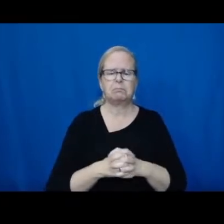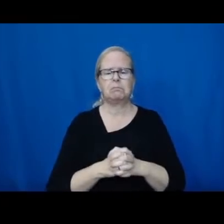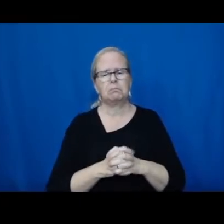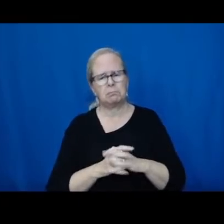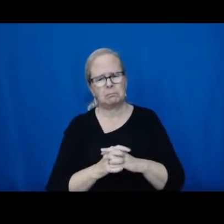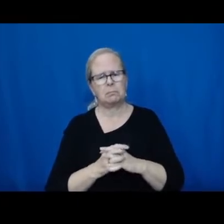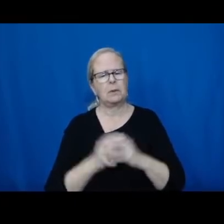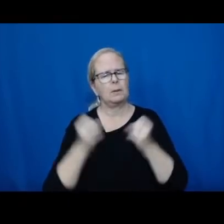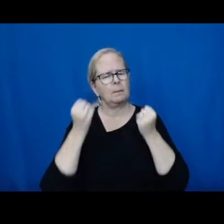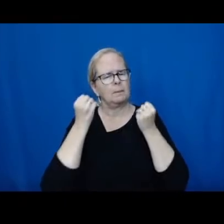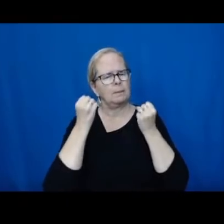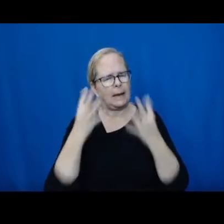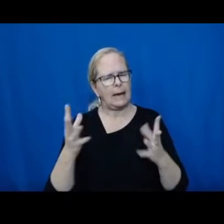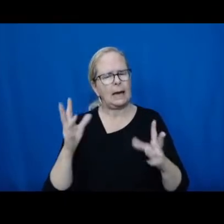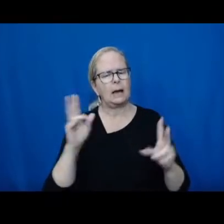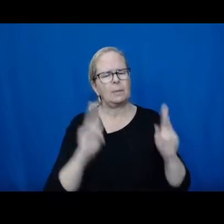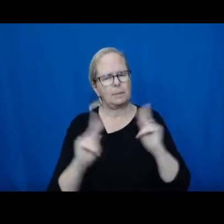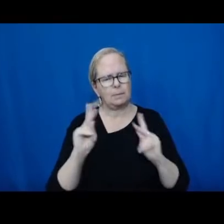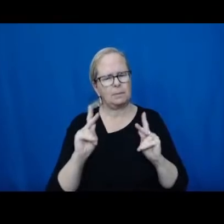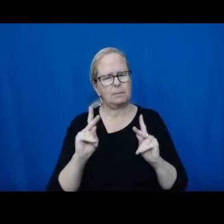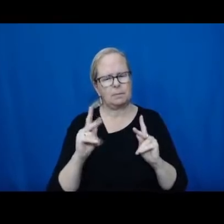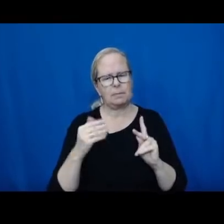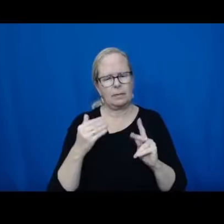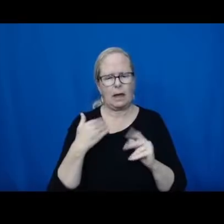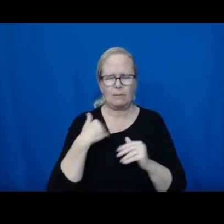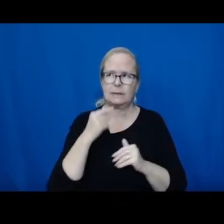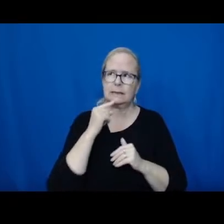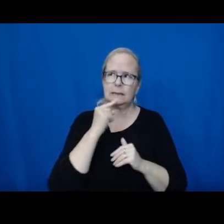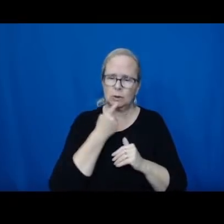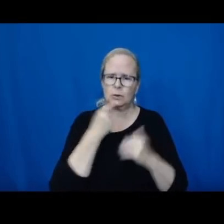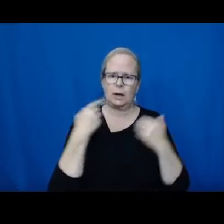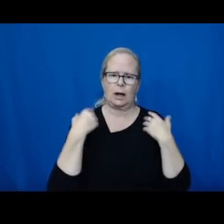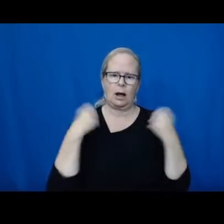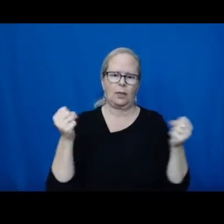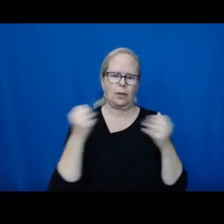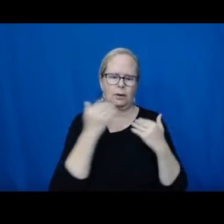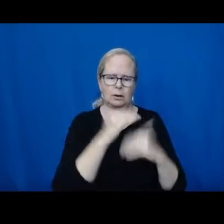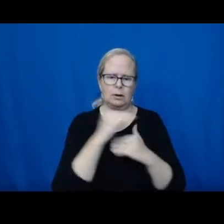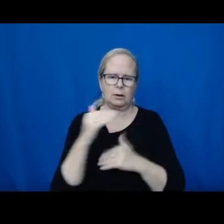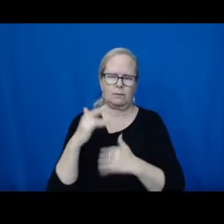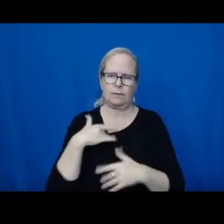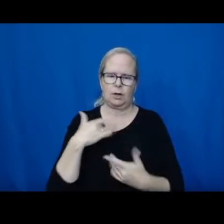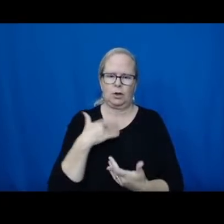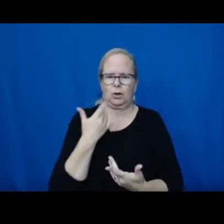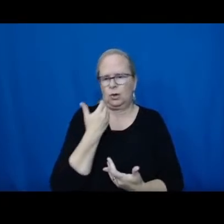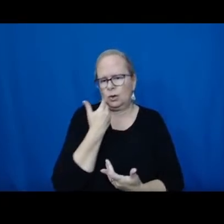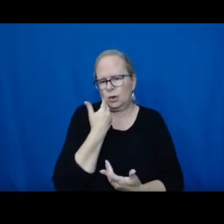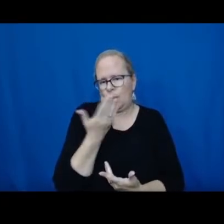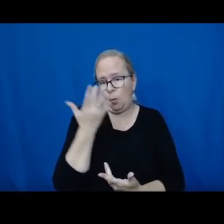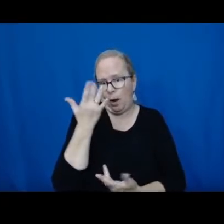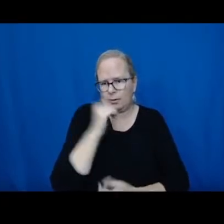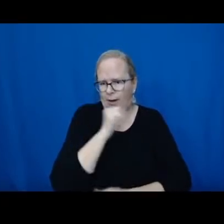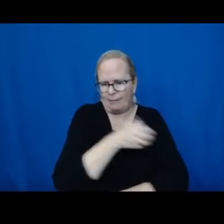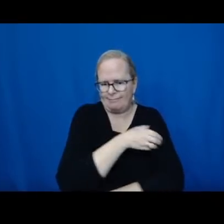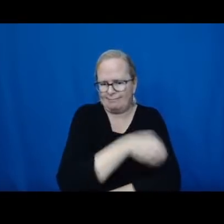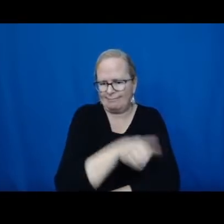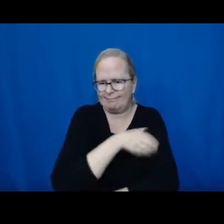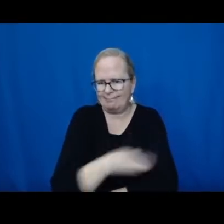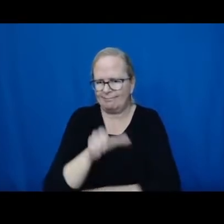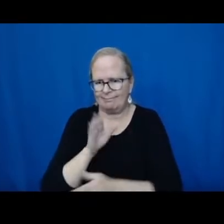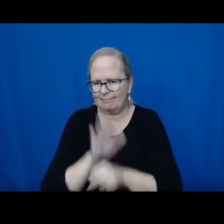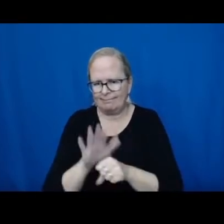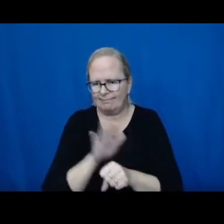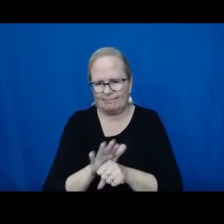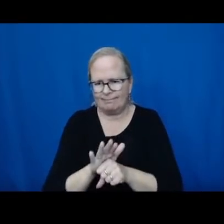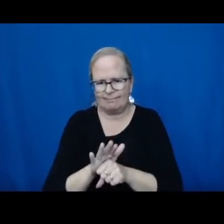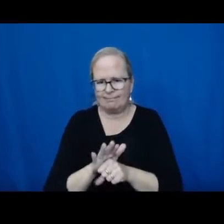as opposed to empowered. You do the right thing, and twice a week you still get a lecture that